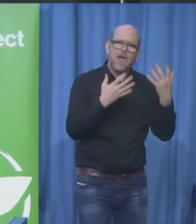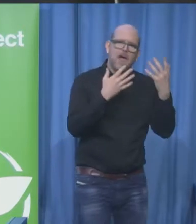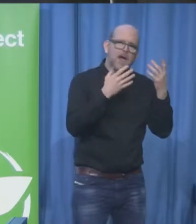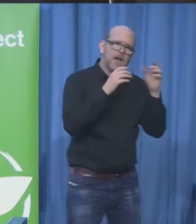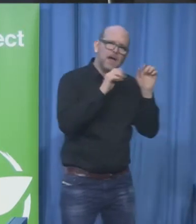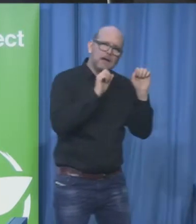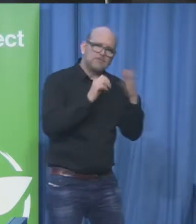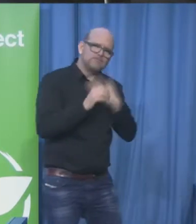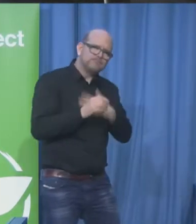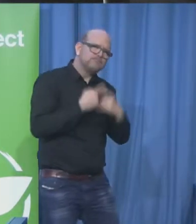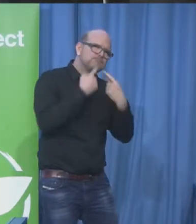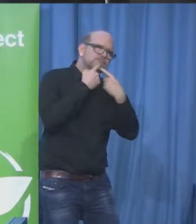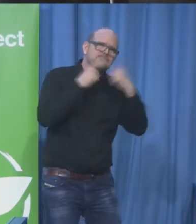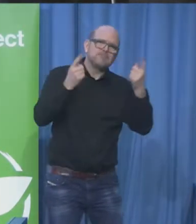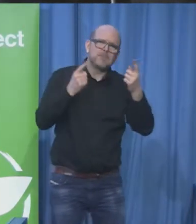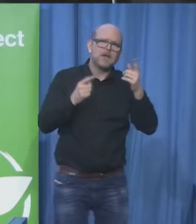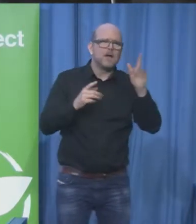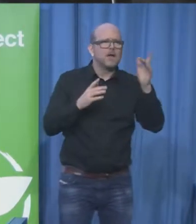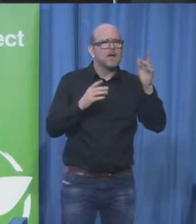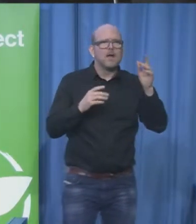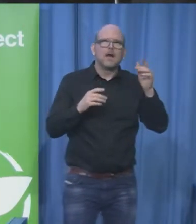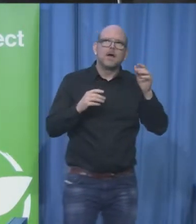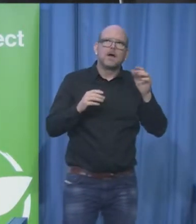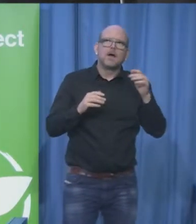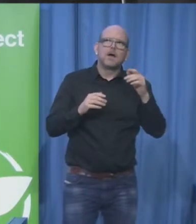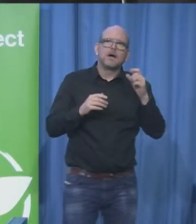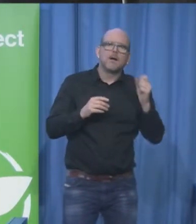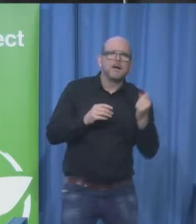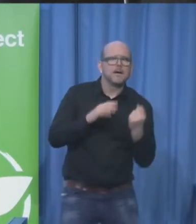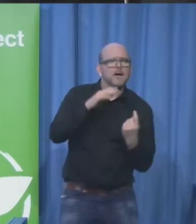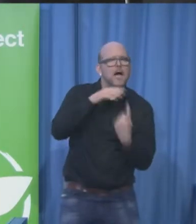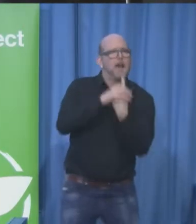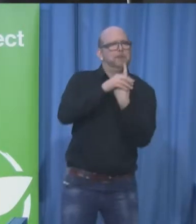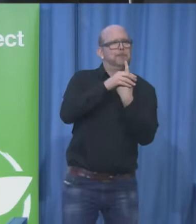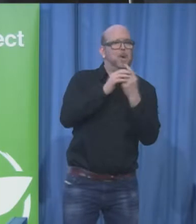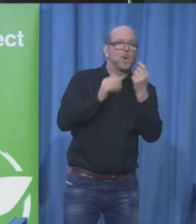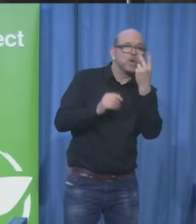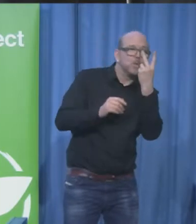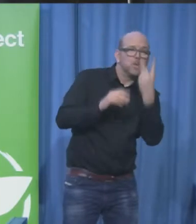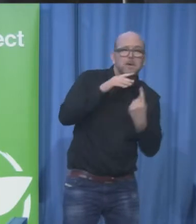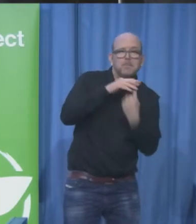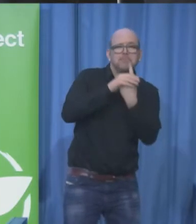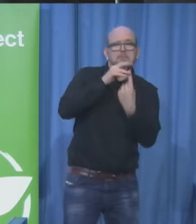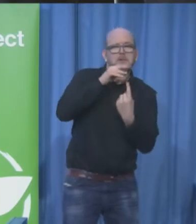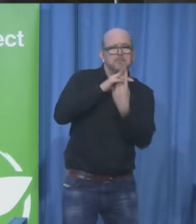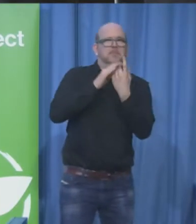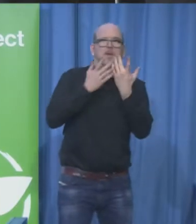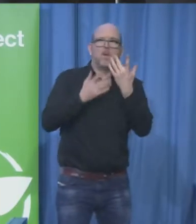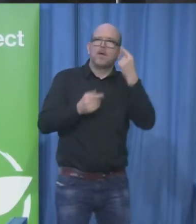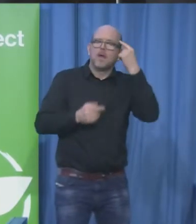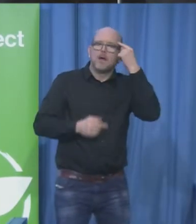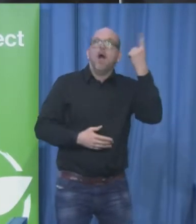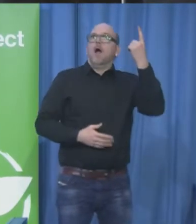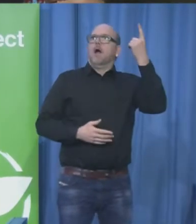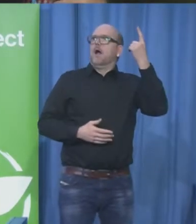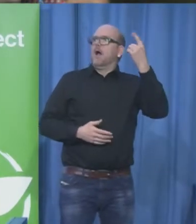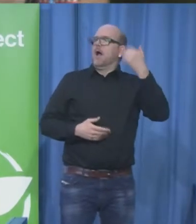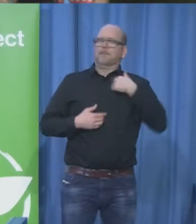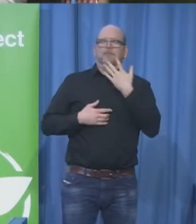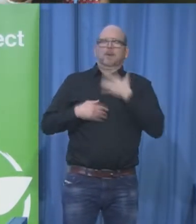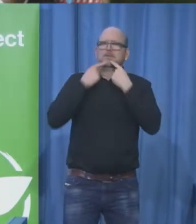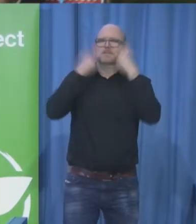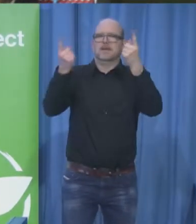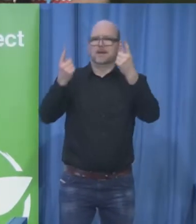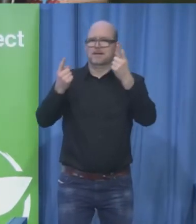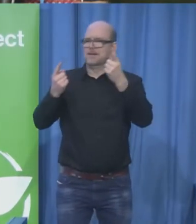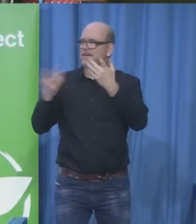particular story, a particular moment? Is there something that just sticks in your head as you leave? So I think that when